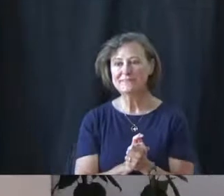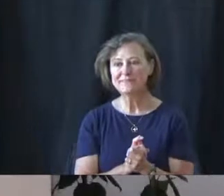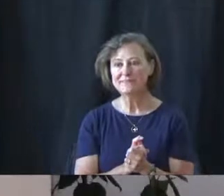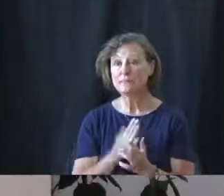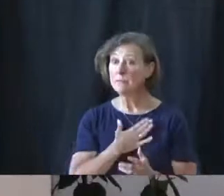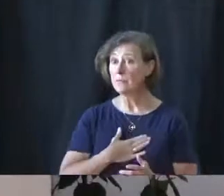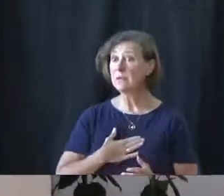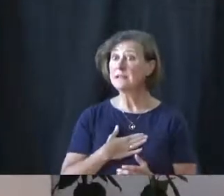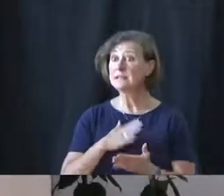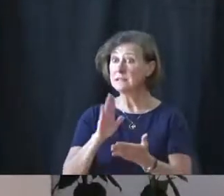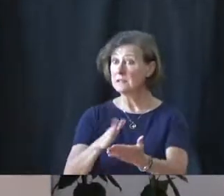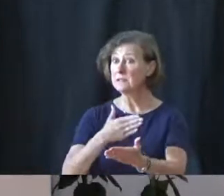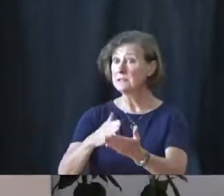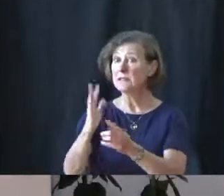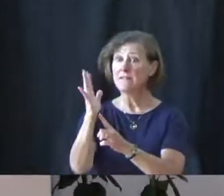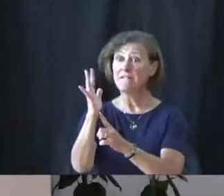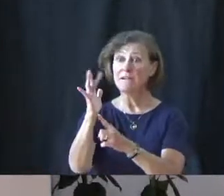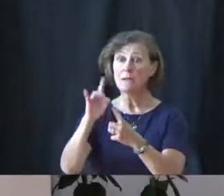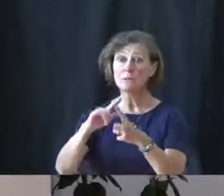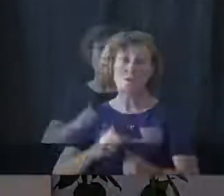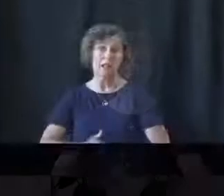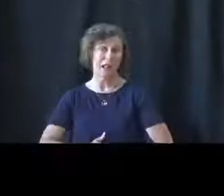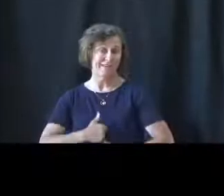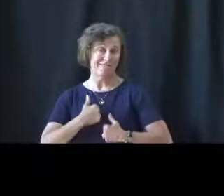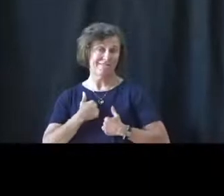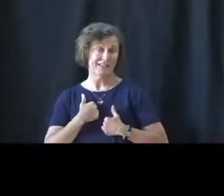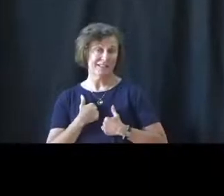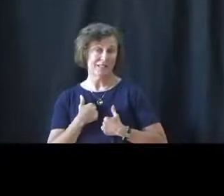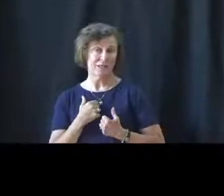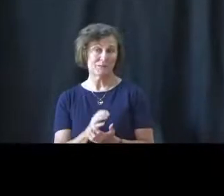Please sing the flame into life.